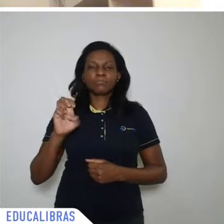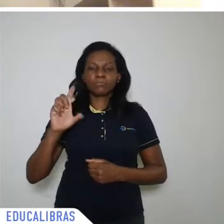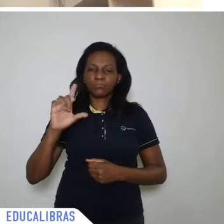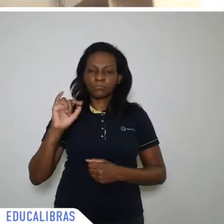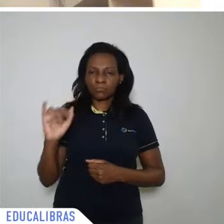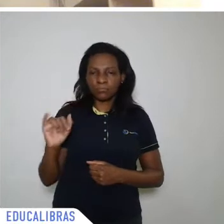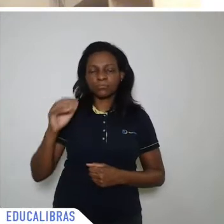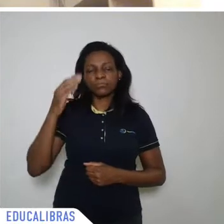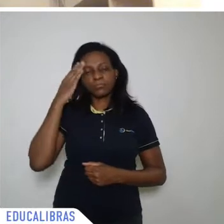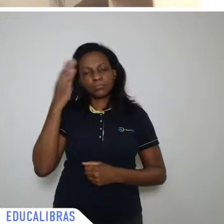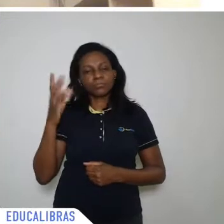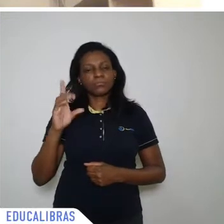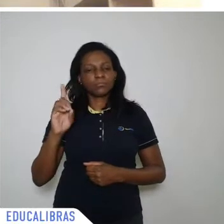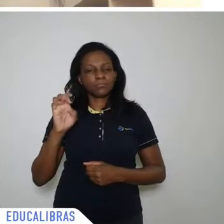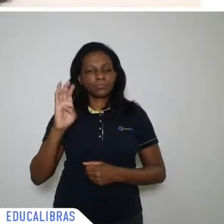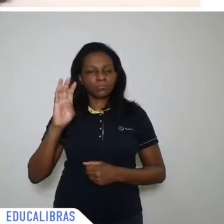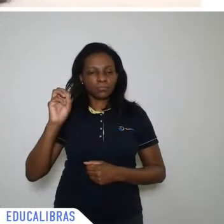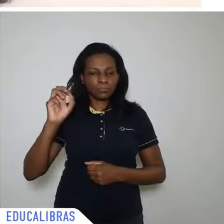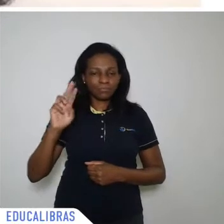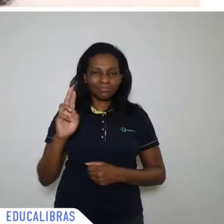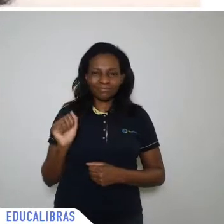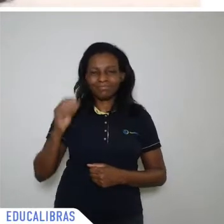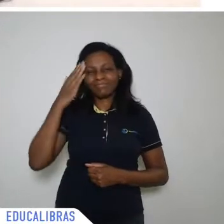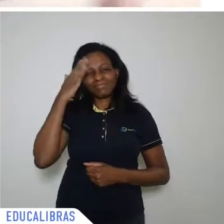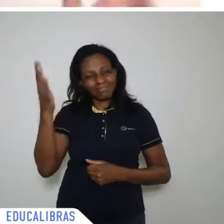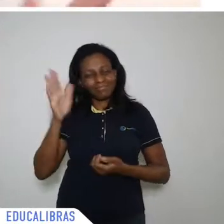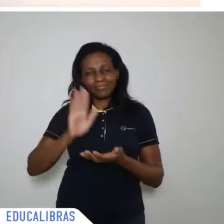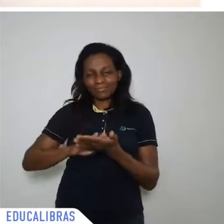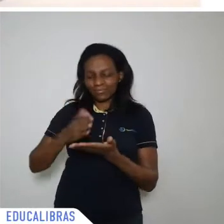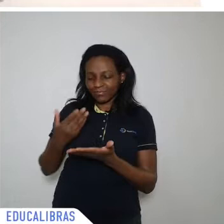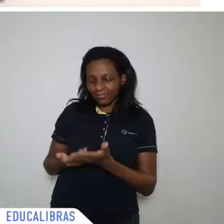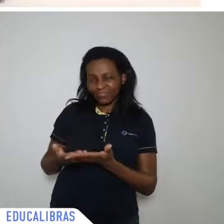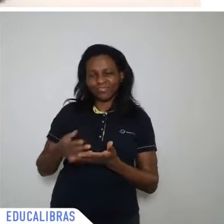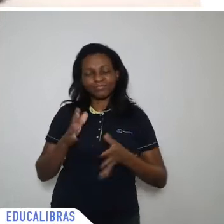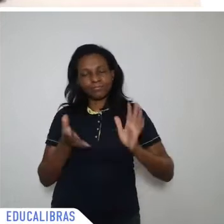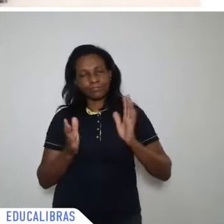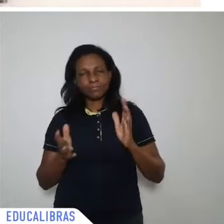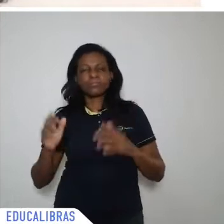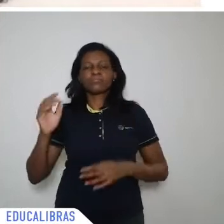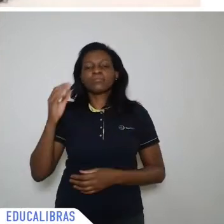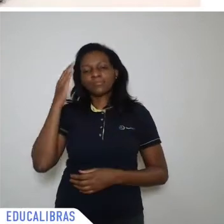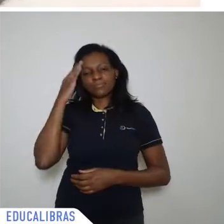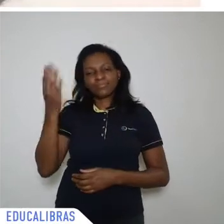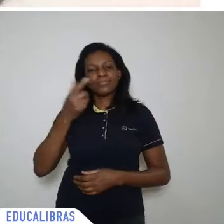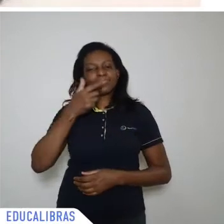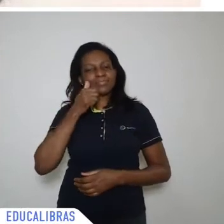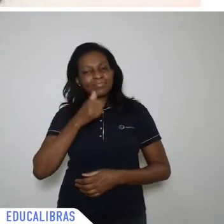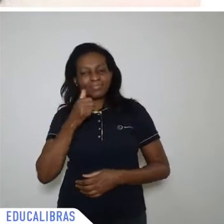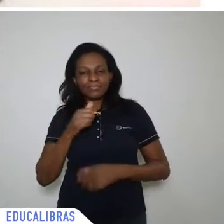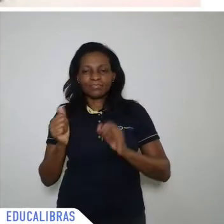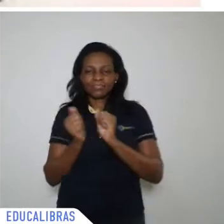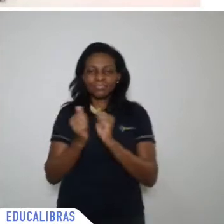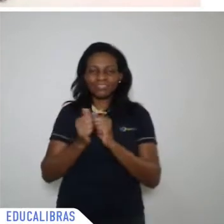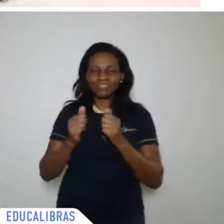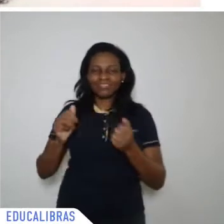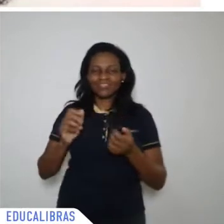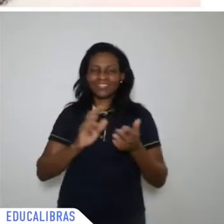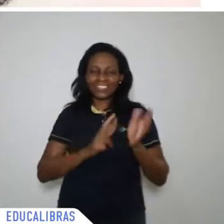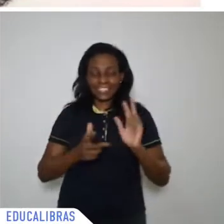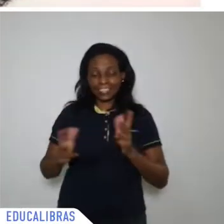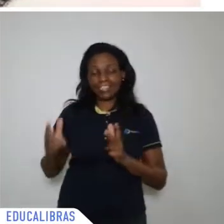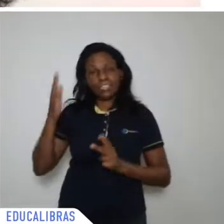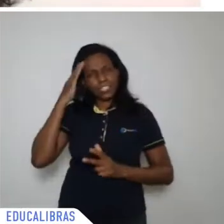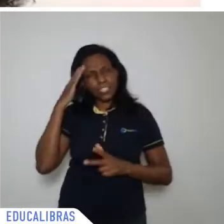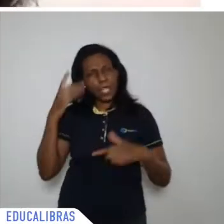Thank you, Sueli. Thank you, Débora. Thank you to the translators and to everyone who were